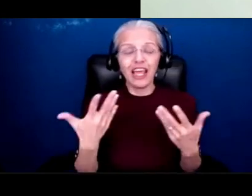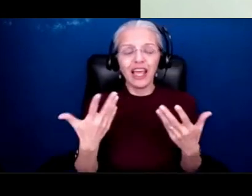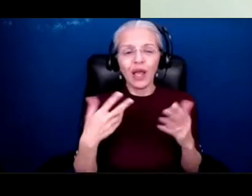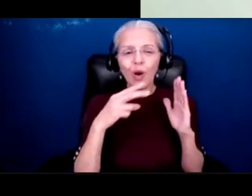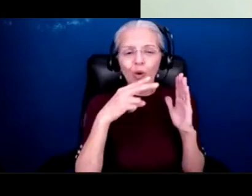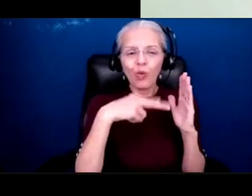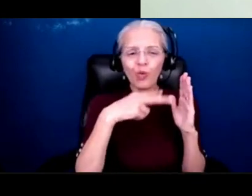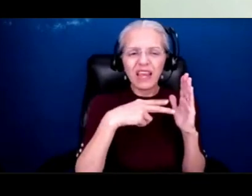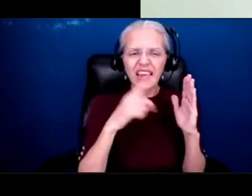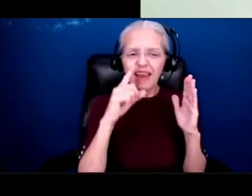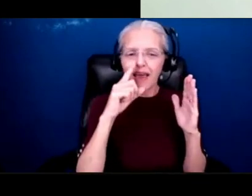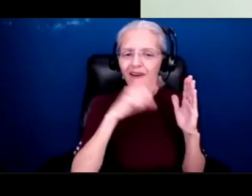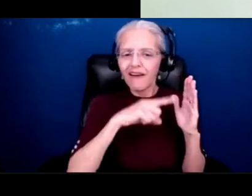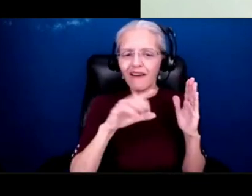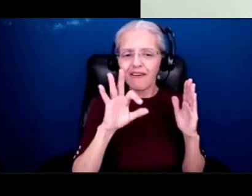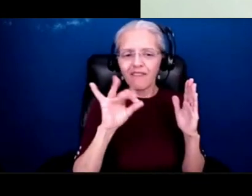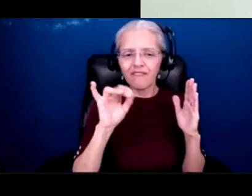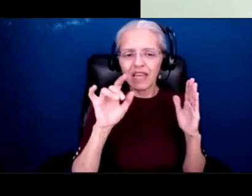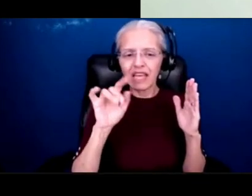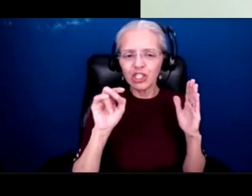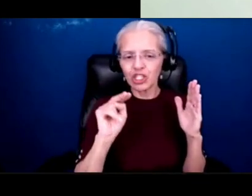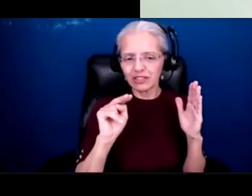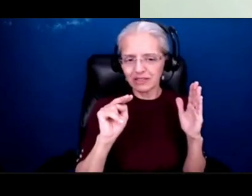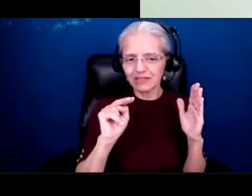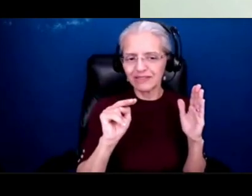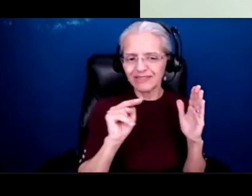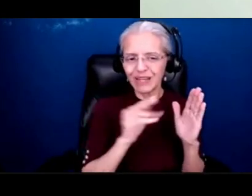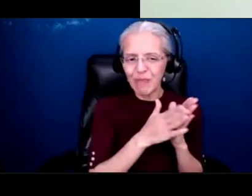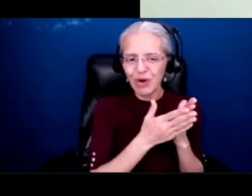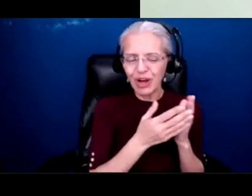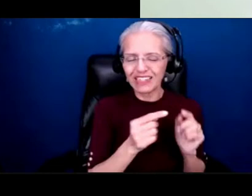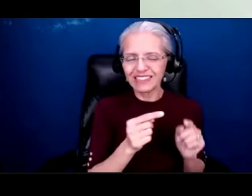read fictional books.